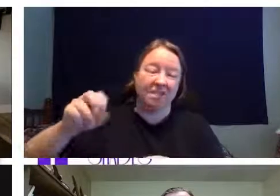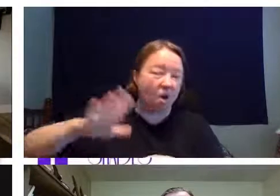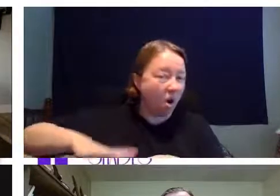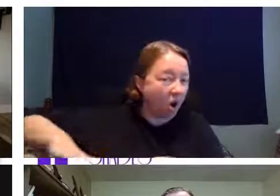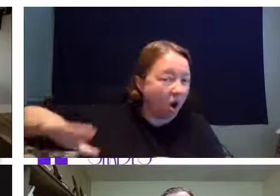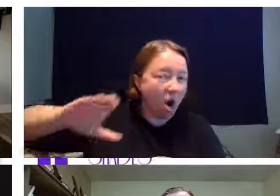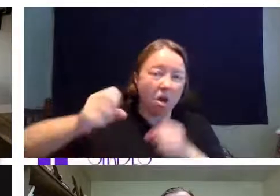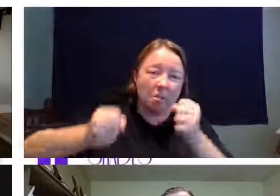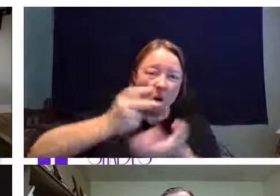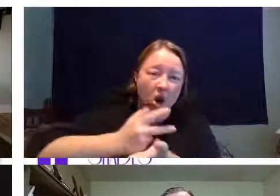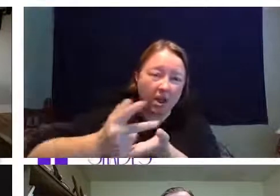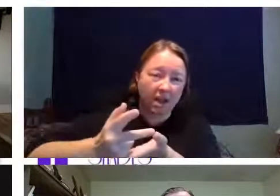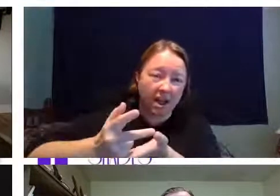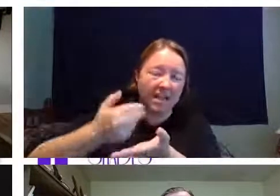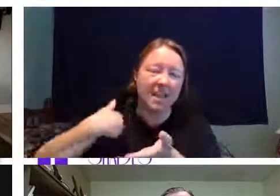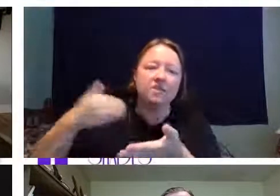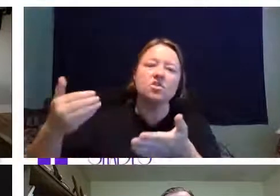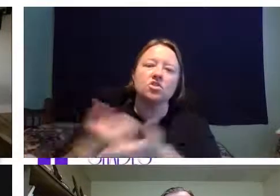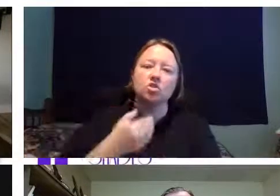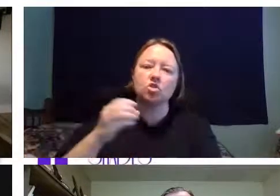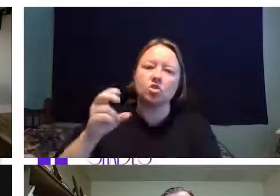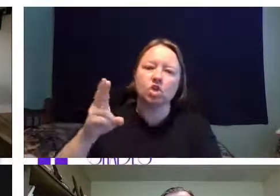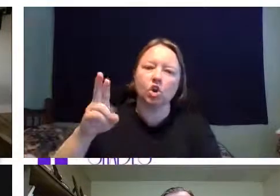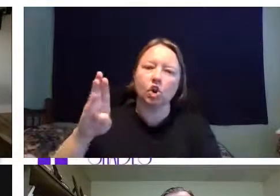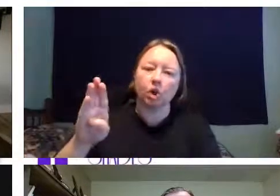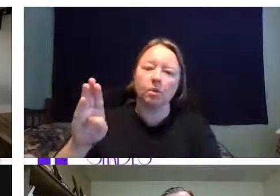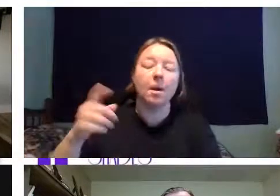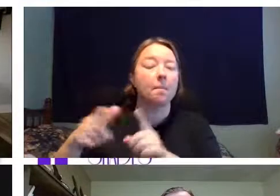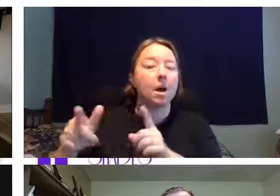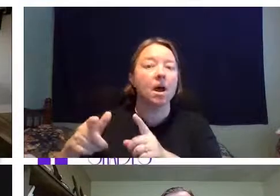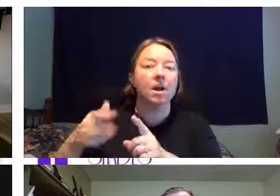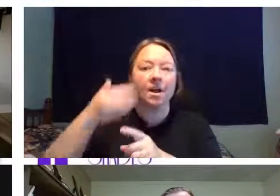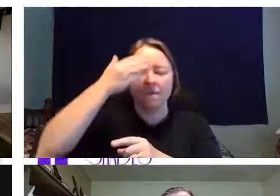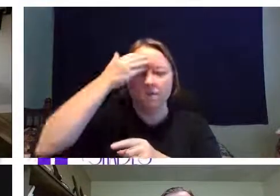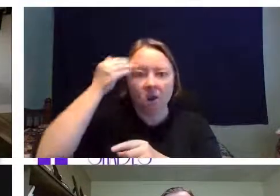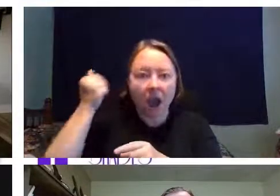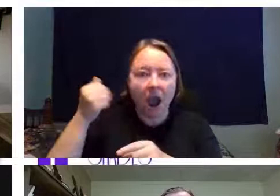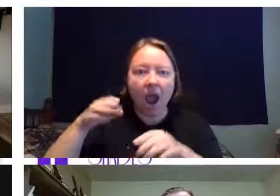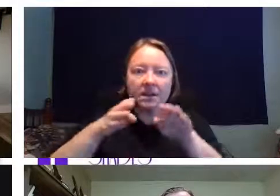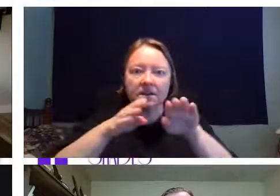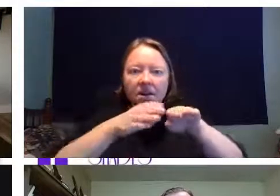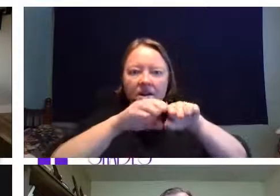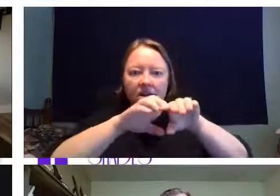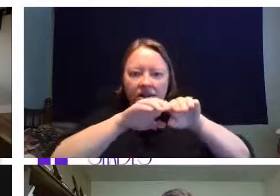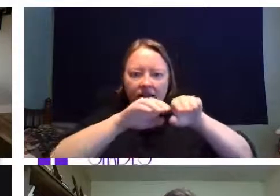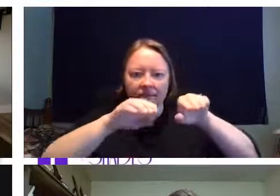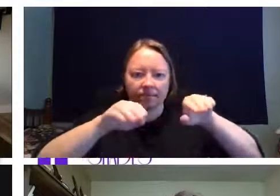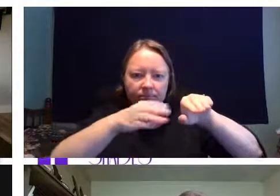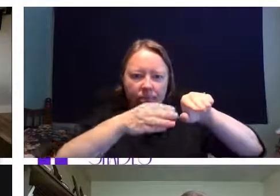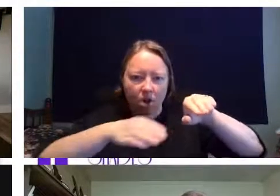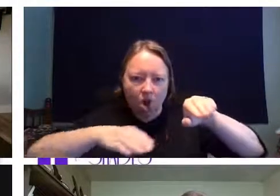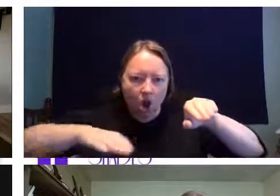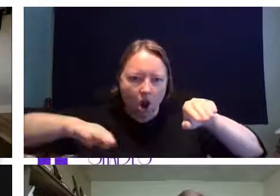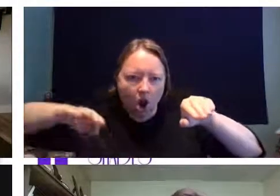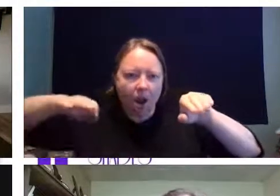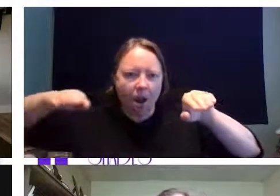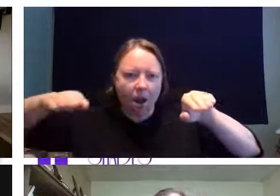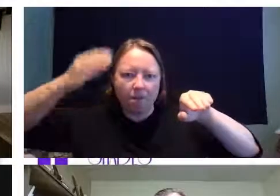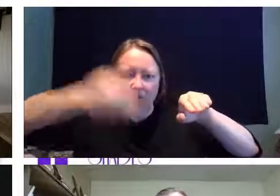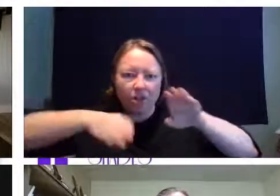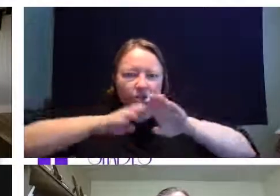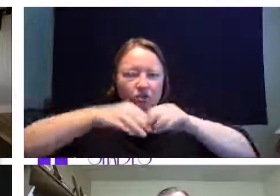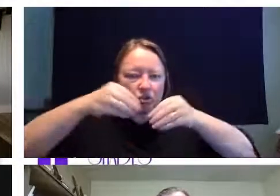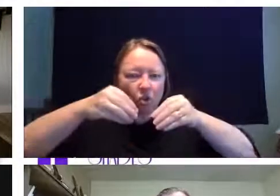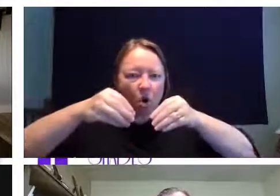and put in a brand new curb. However, they did not put a curb cutaway in front of the store. They put a curb